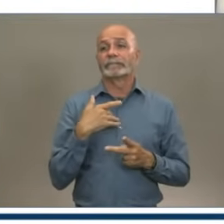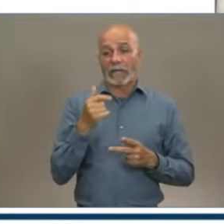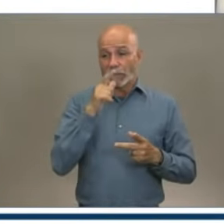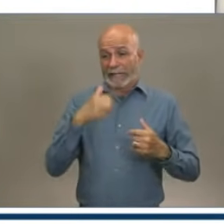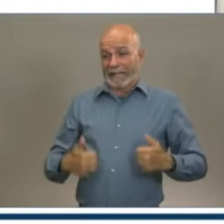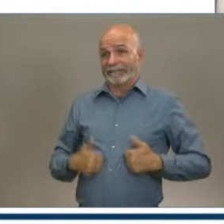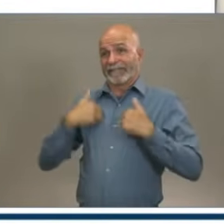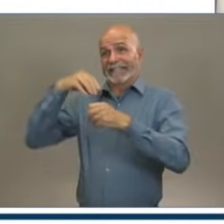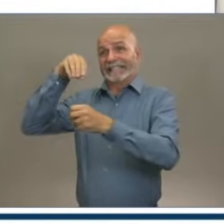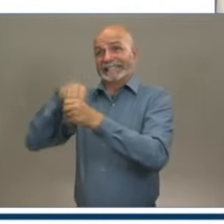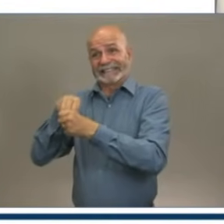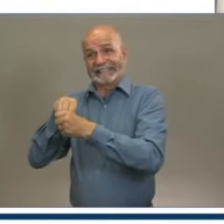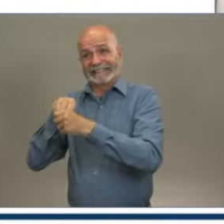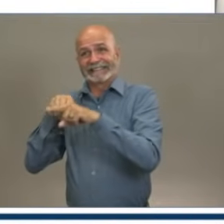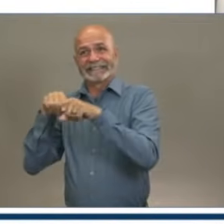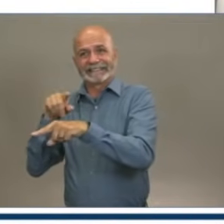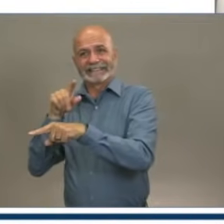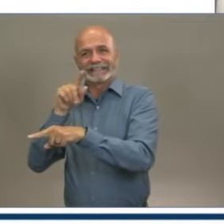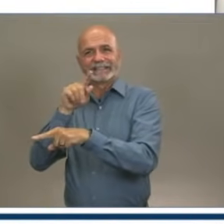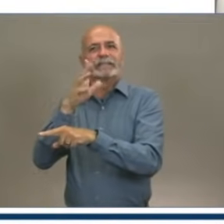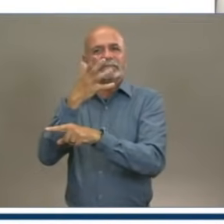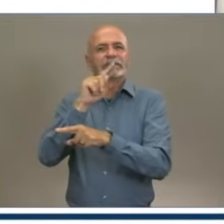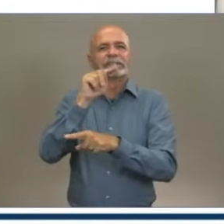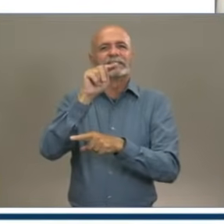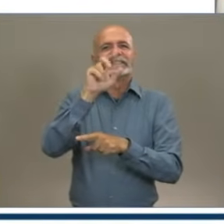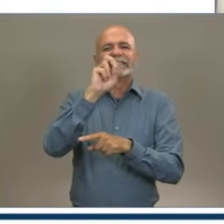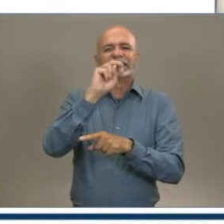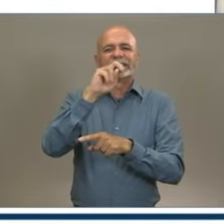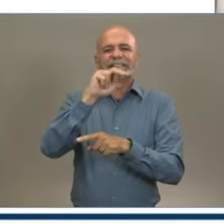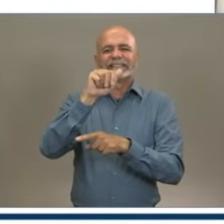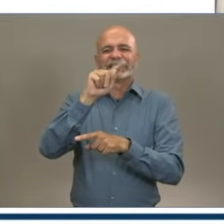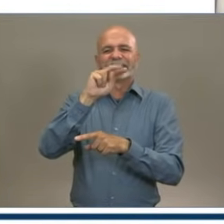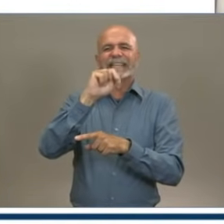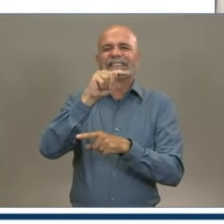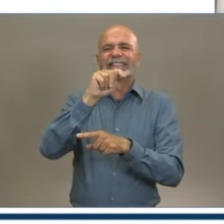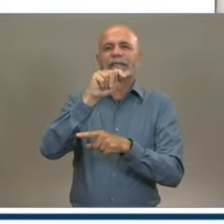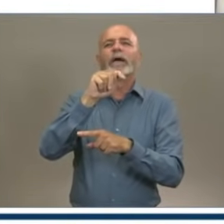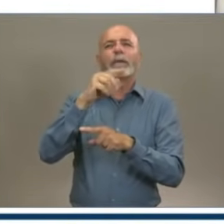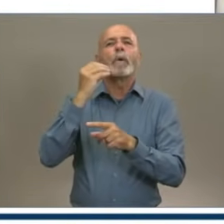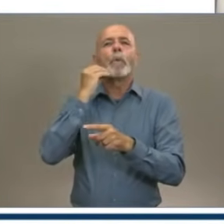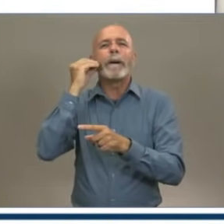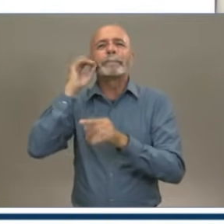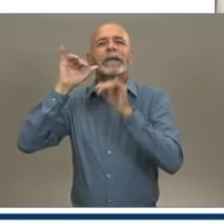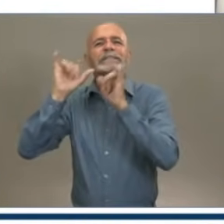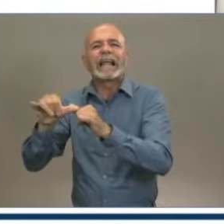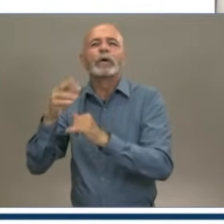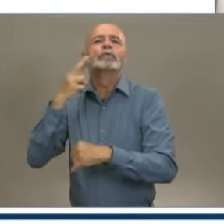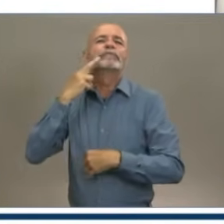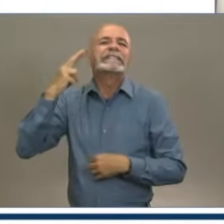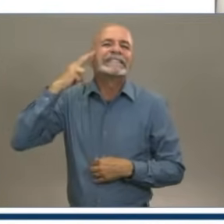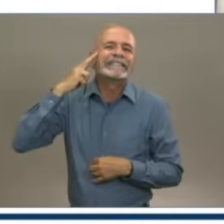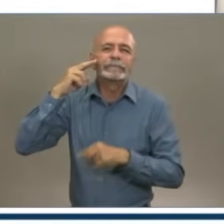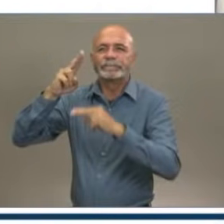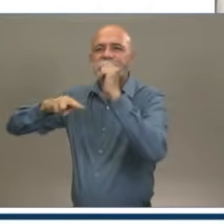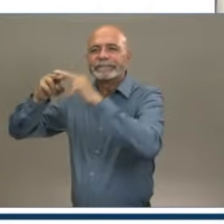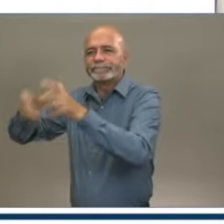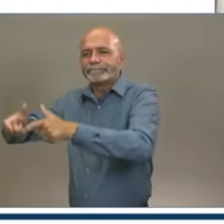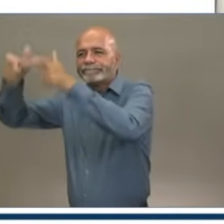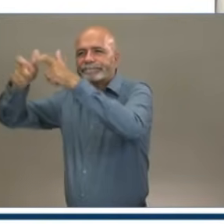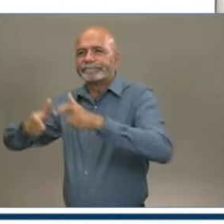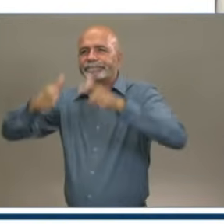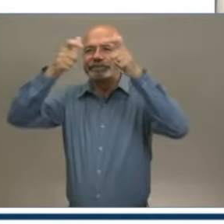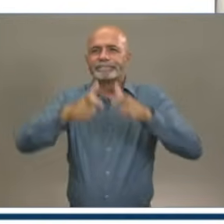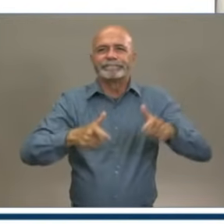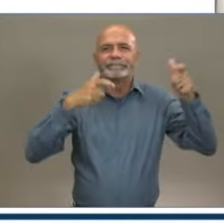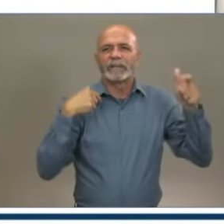cracks and still facing restrictions while restrictions are being eased for residents of long-term care. Is this something public health is looking at?